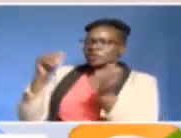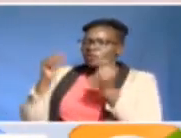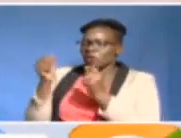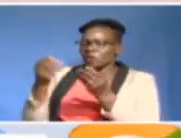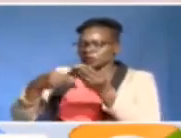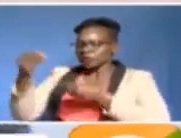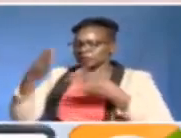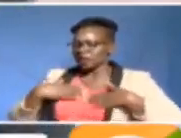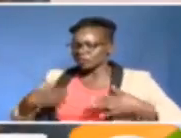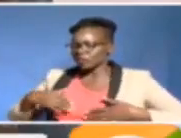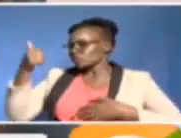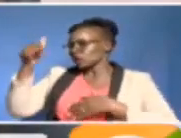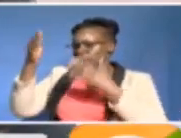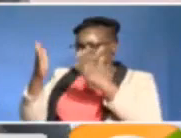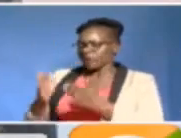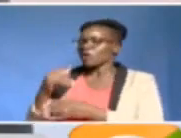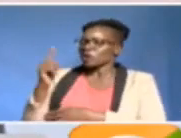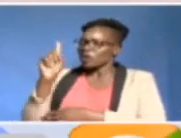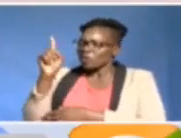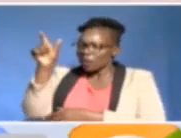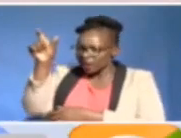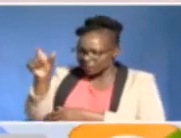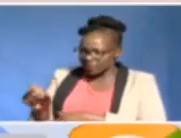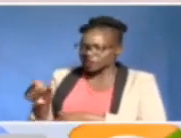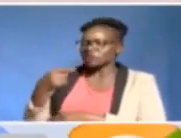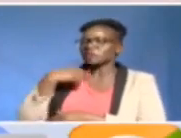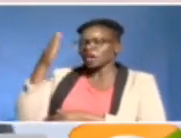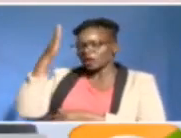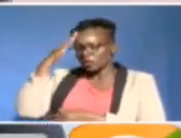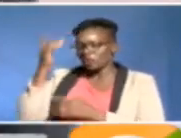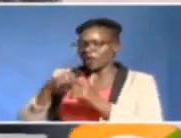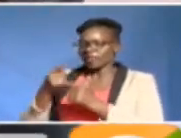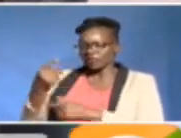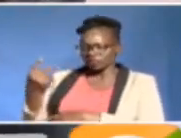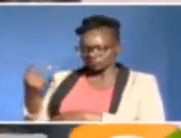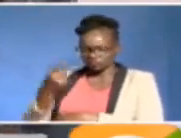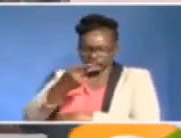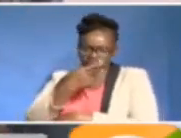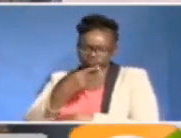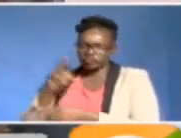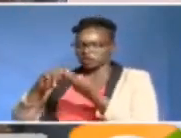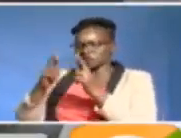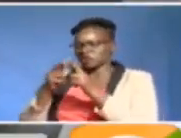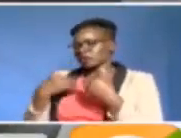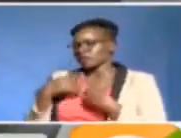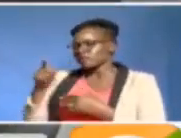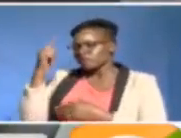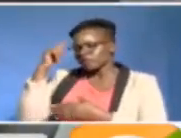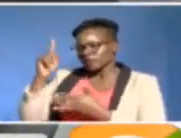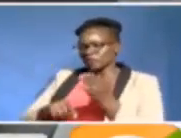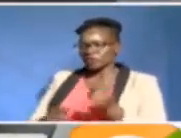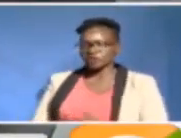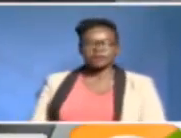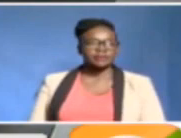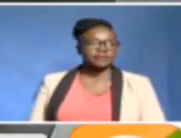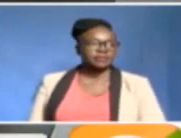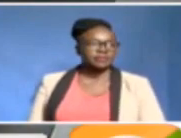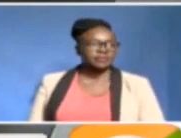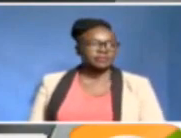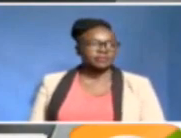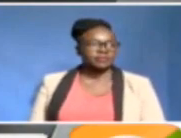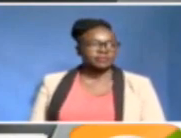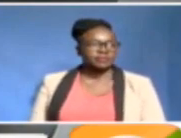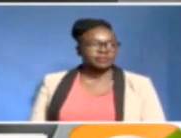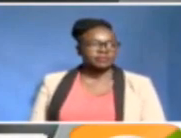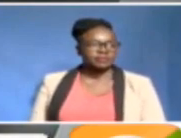to just anyone. It's just one man who I know, and there's some sort of a relationship. What's your reaction to that? This is what I'll say, one word. Don't judge